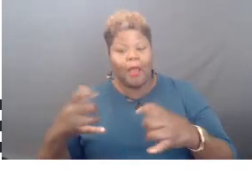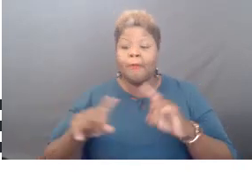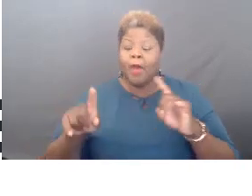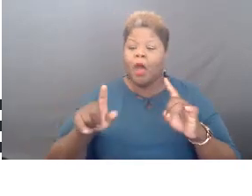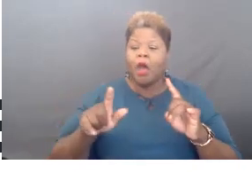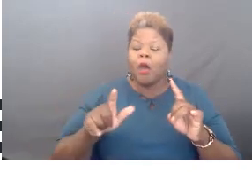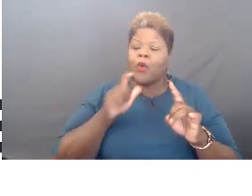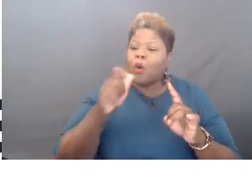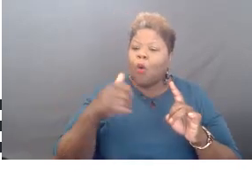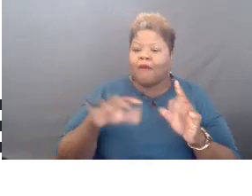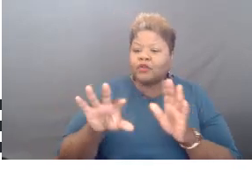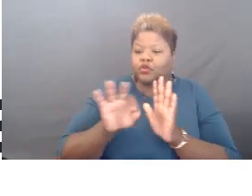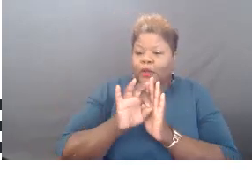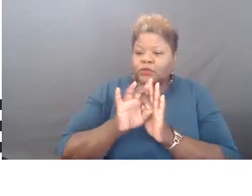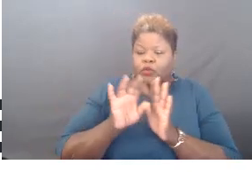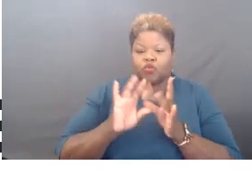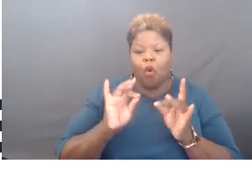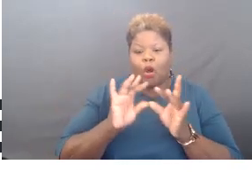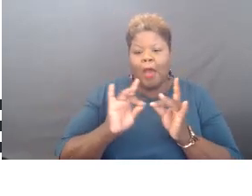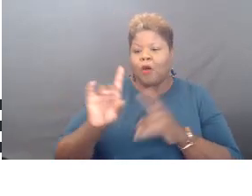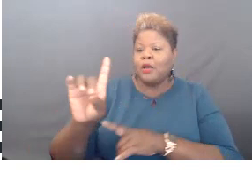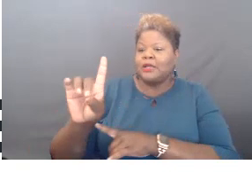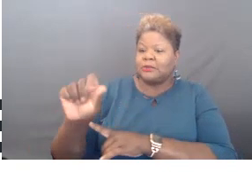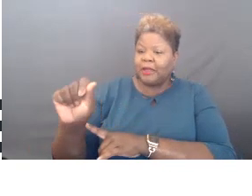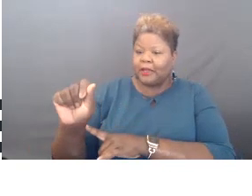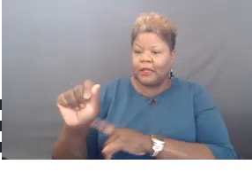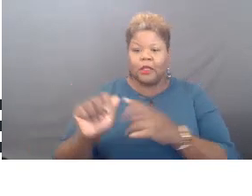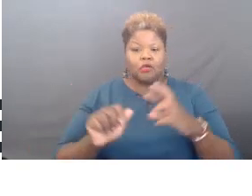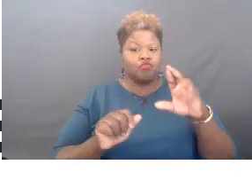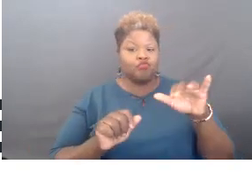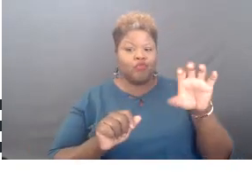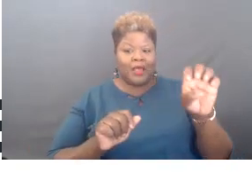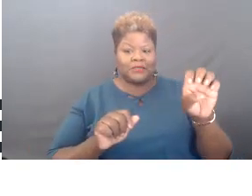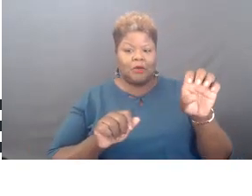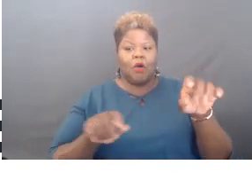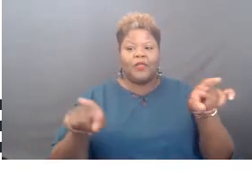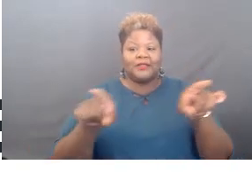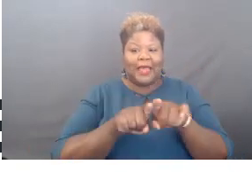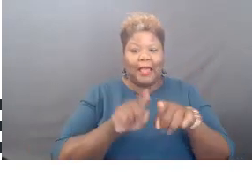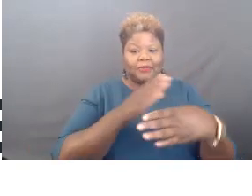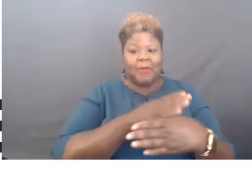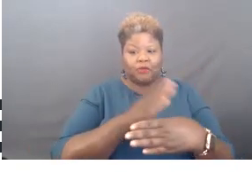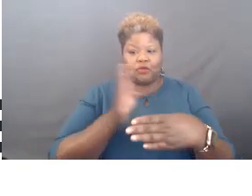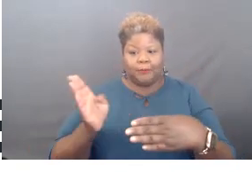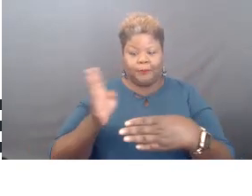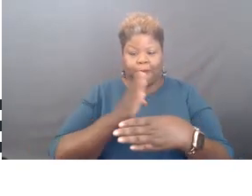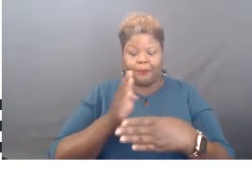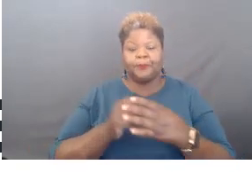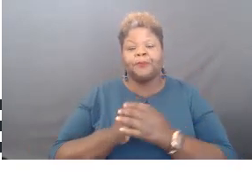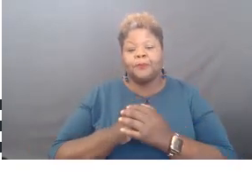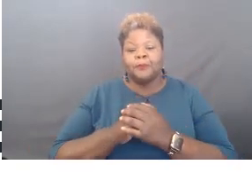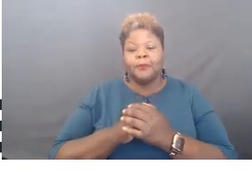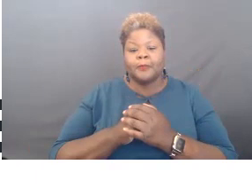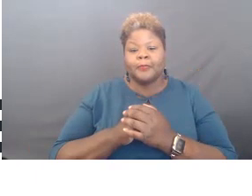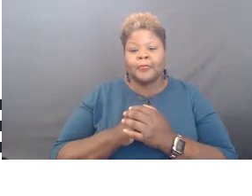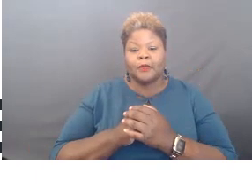about disability and race within the same spectrum. As well as that, you know, transphobia